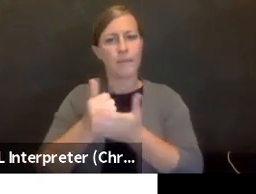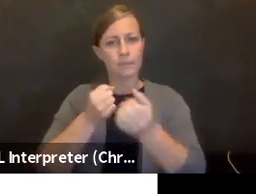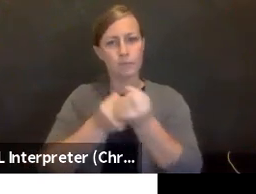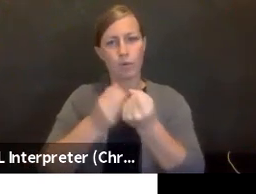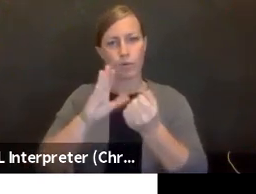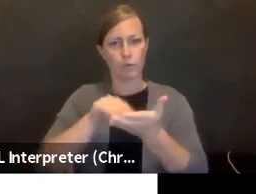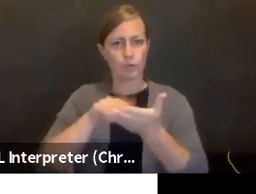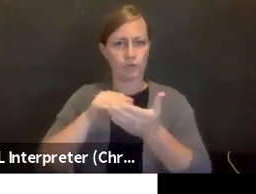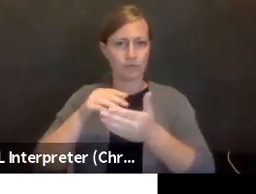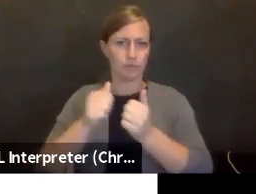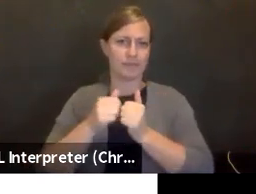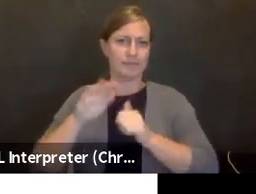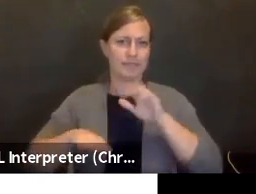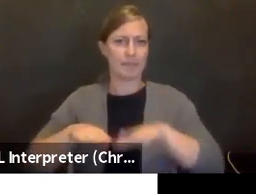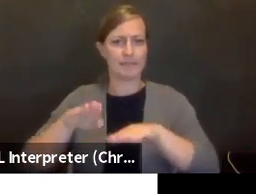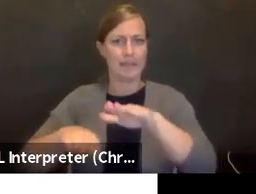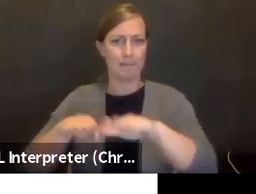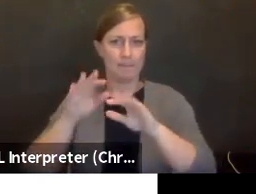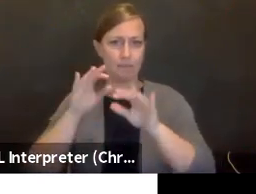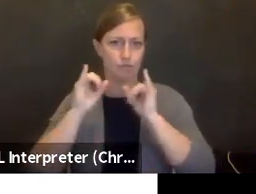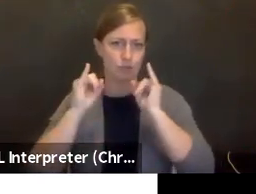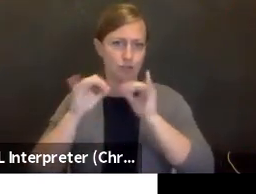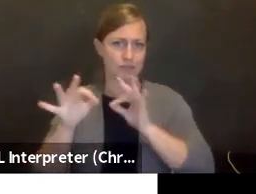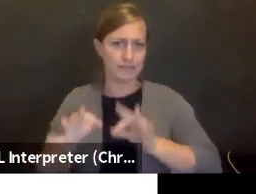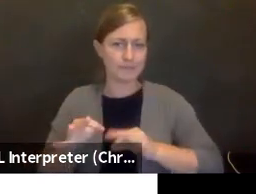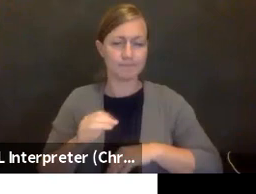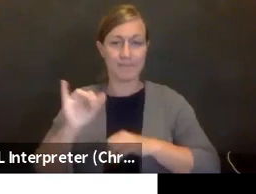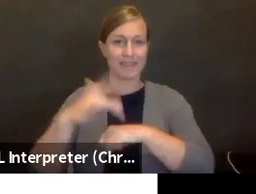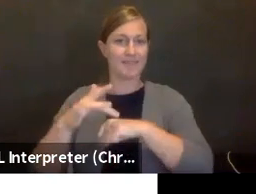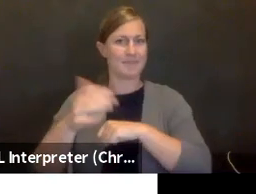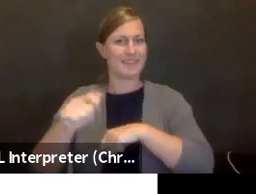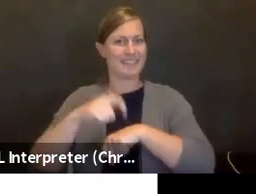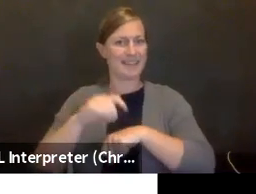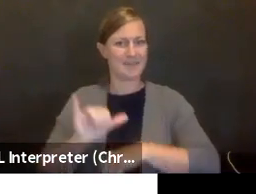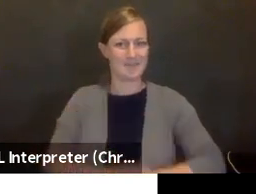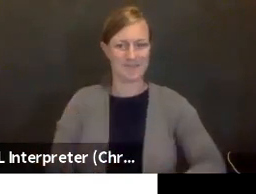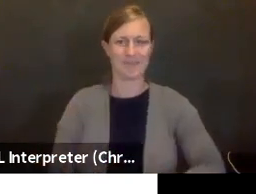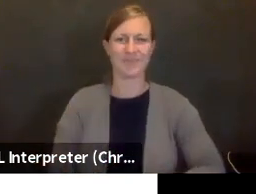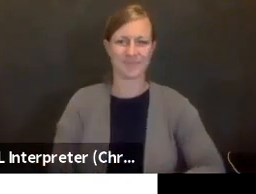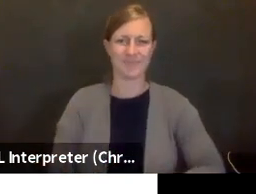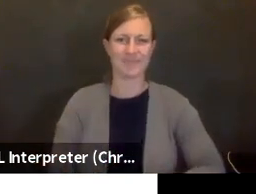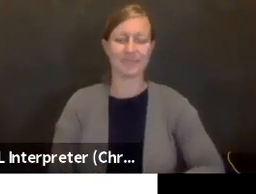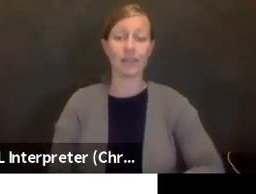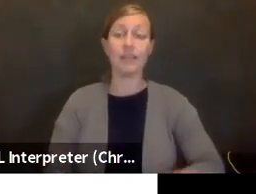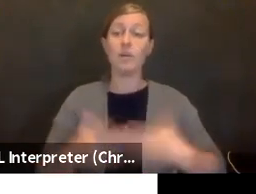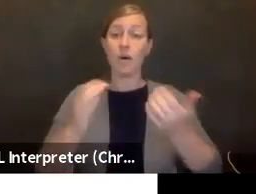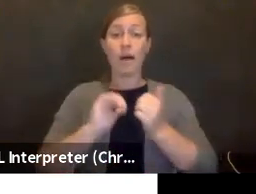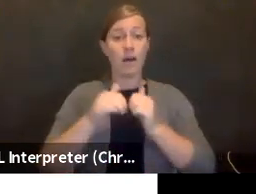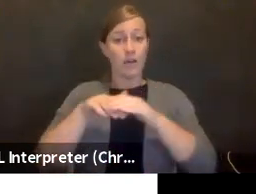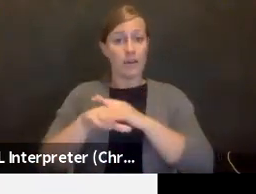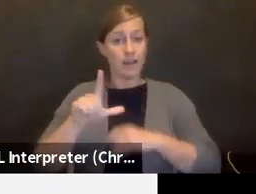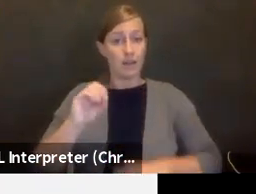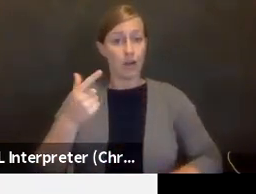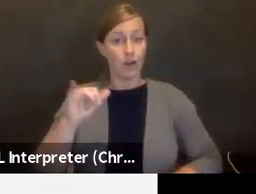instructions. So that's always available to you as well. Thank you. So to log in, you're going to click